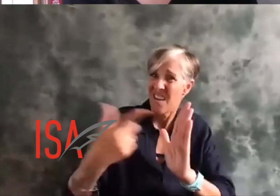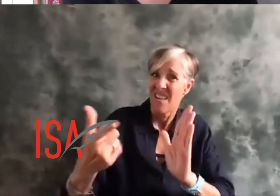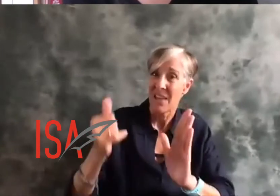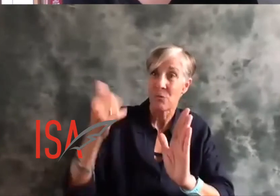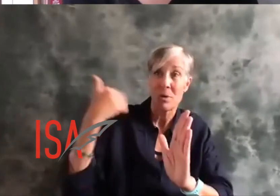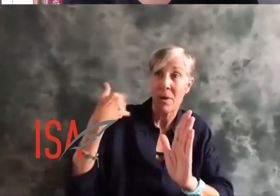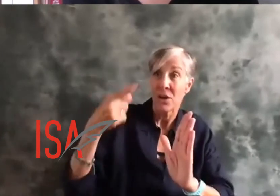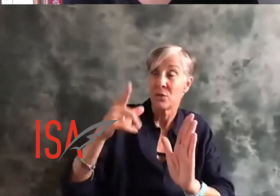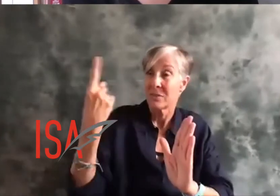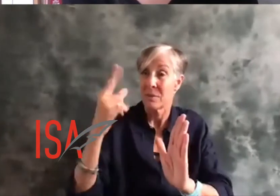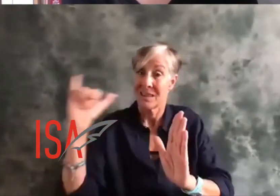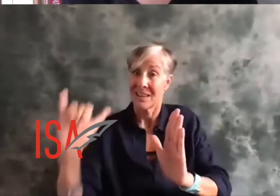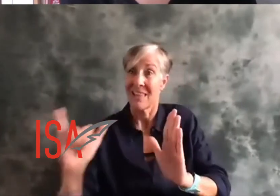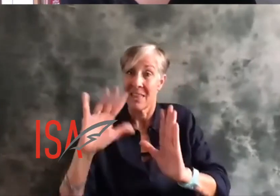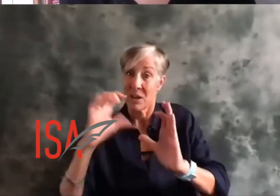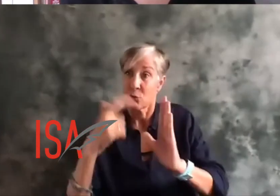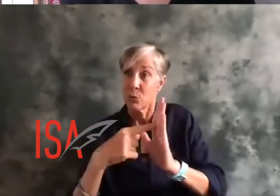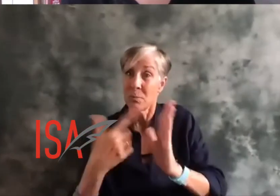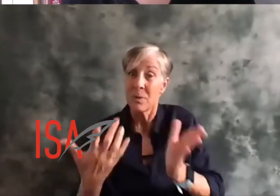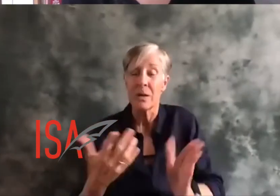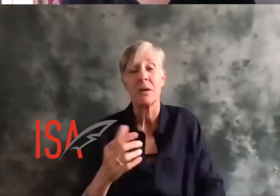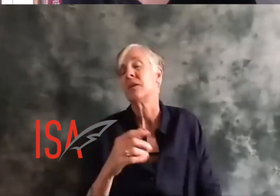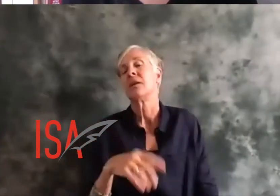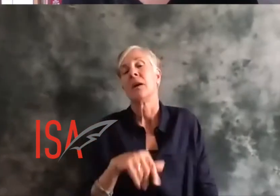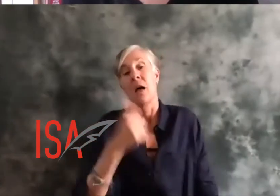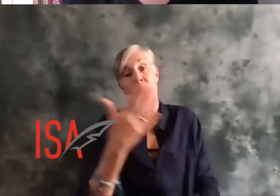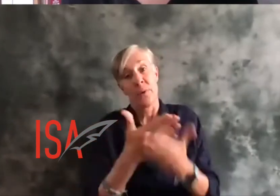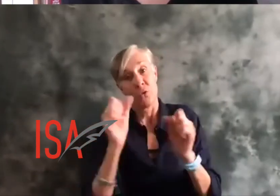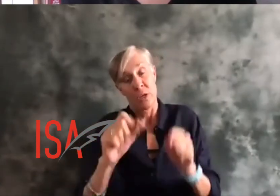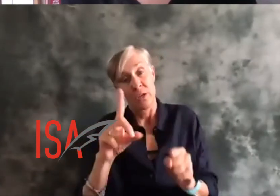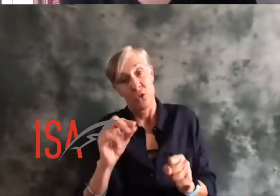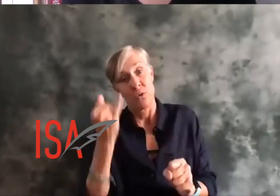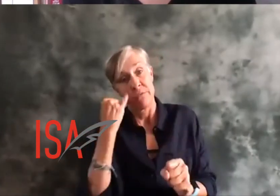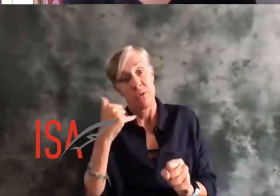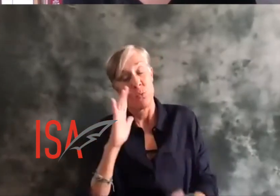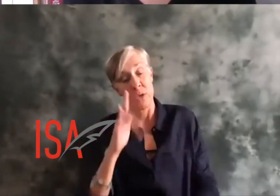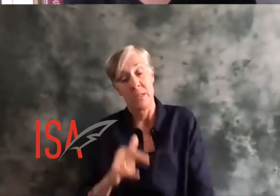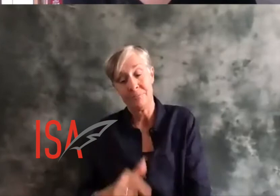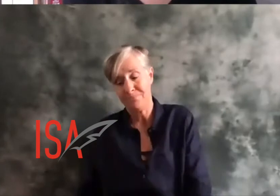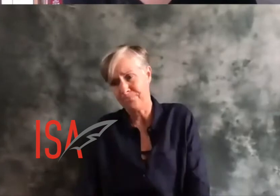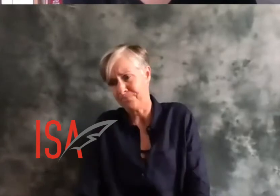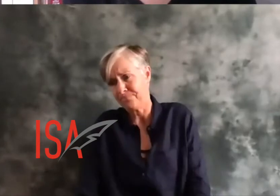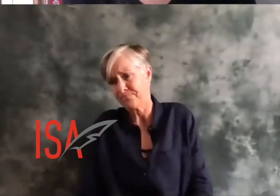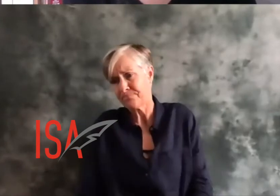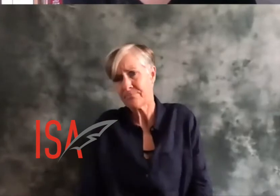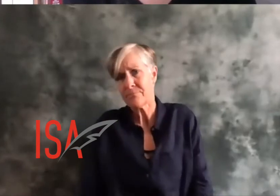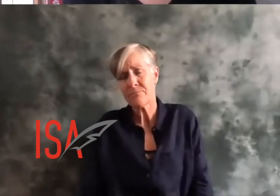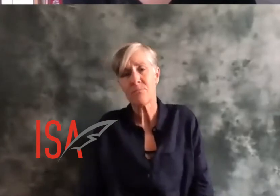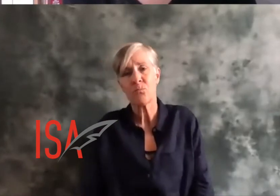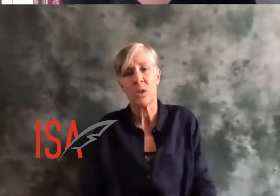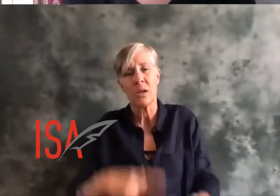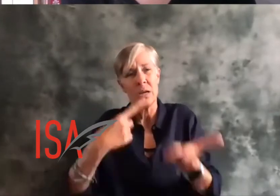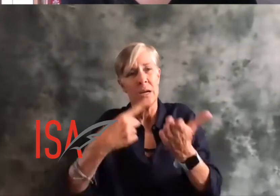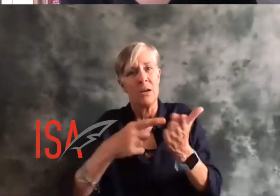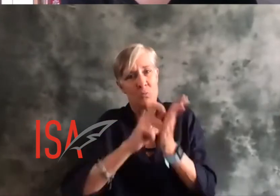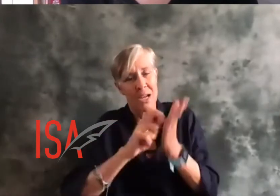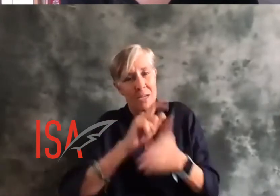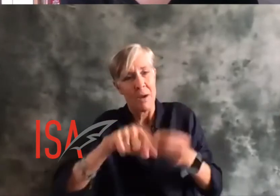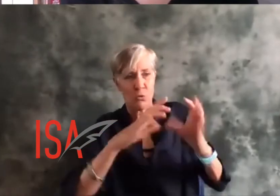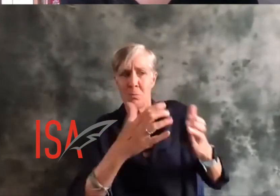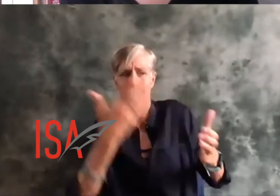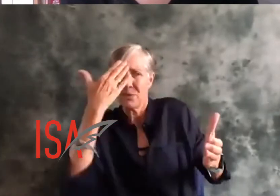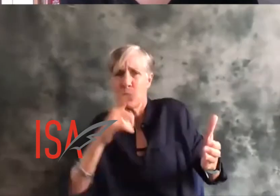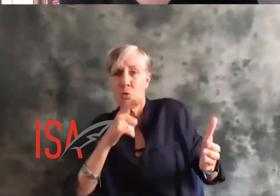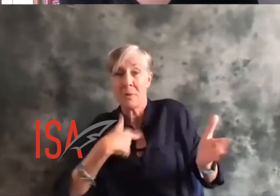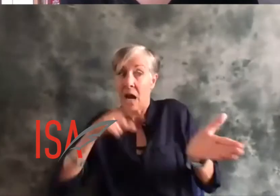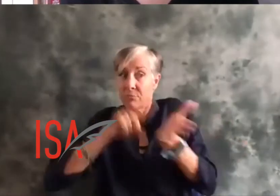you of so-and-so? And one other thing you can do is, like, if you're going to talk about a group that you don't know about and you've done your research to where you feel